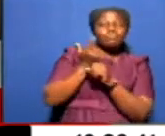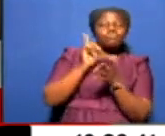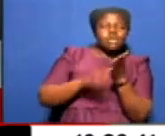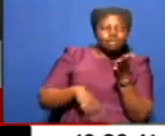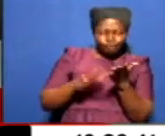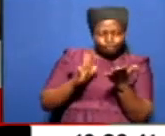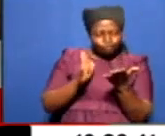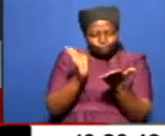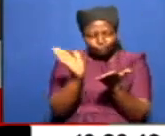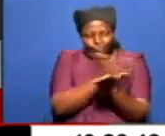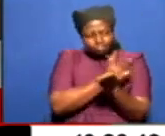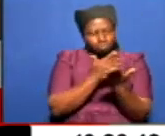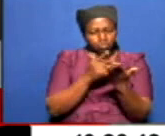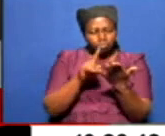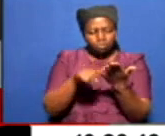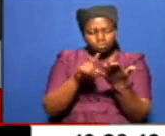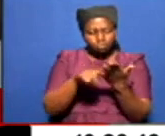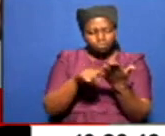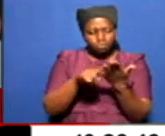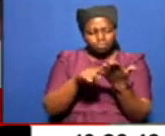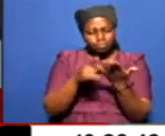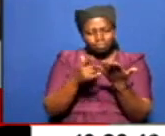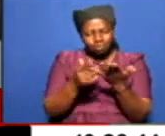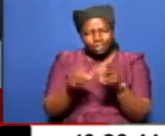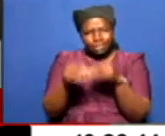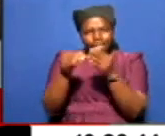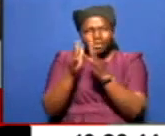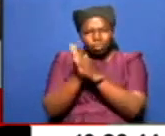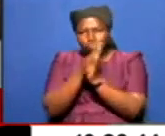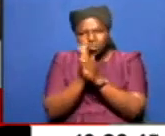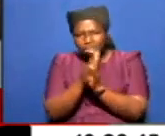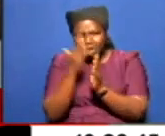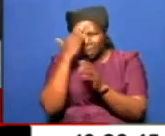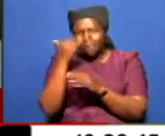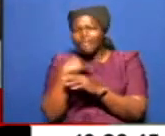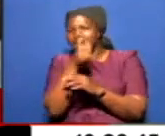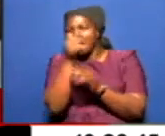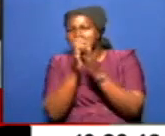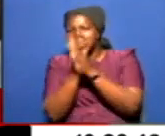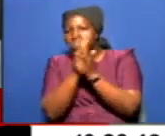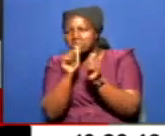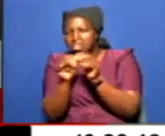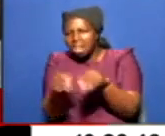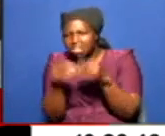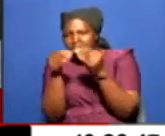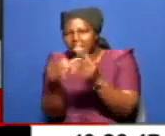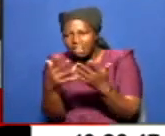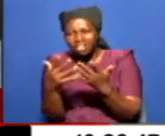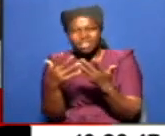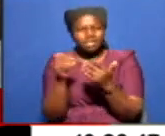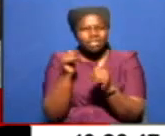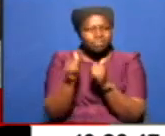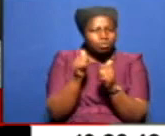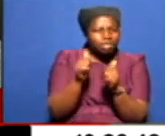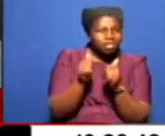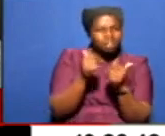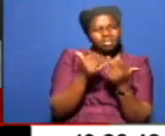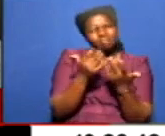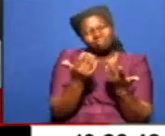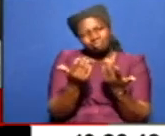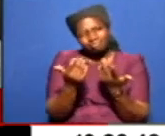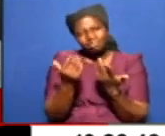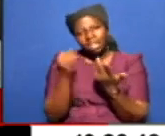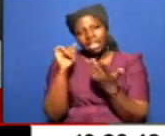it? Do we give counter narratives, because we know there are those narratives that they are given by the radicalizers and the